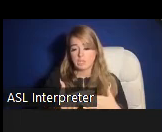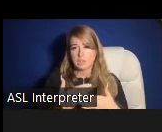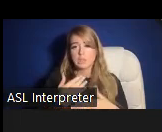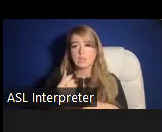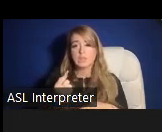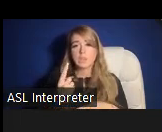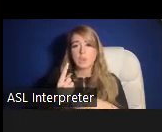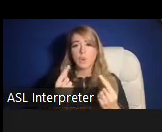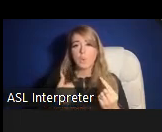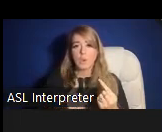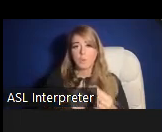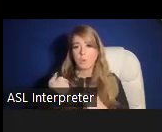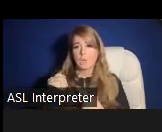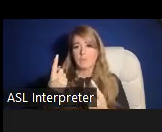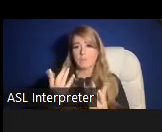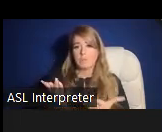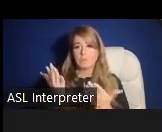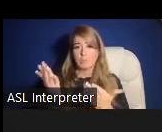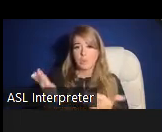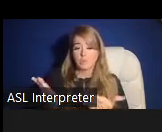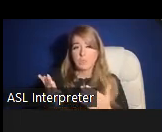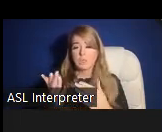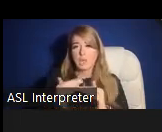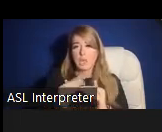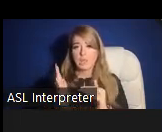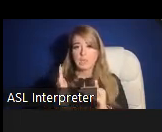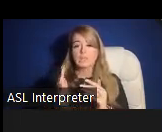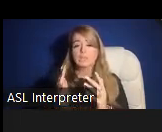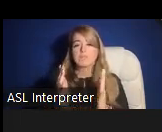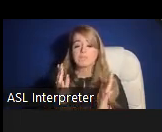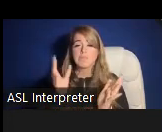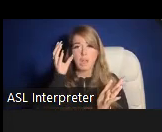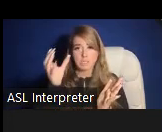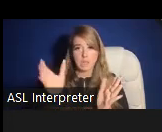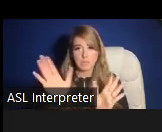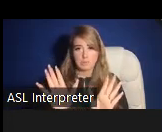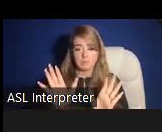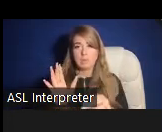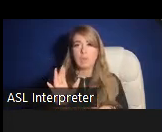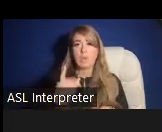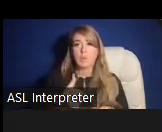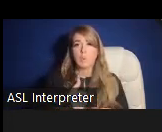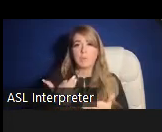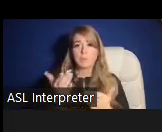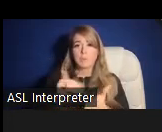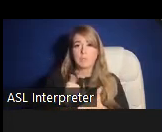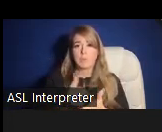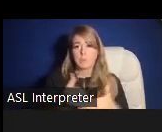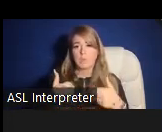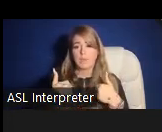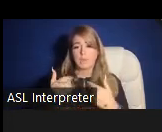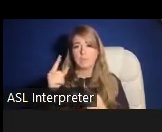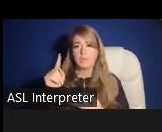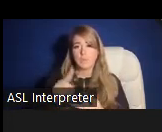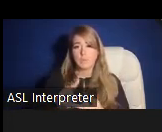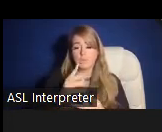we've proposed, at least in conceptual terms, is that we have people with lived